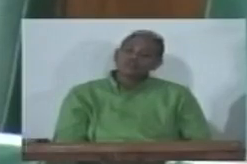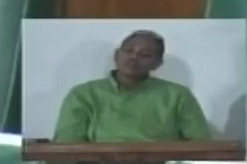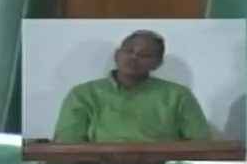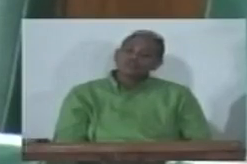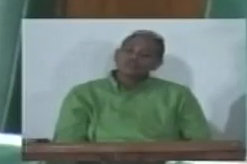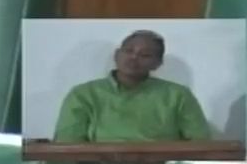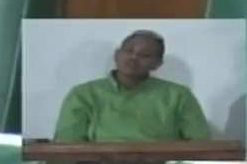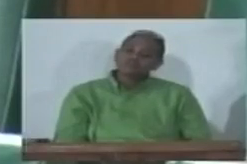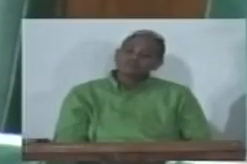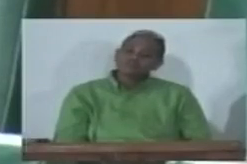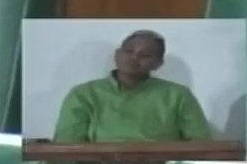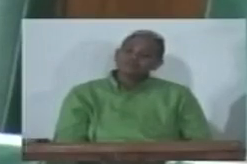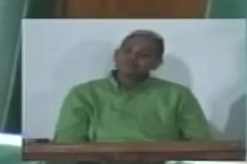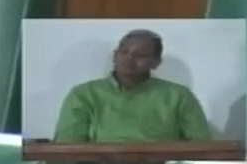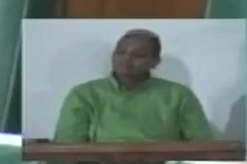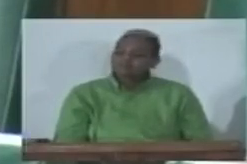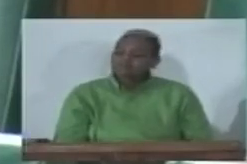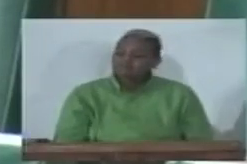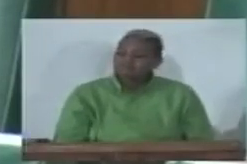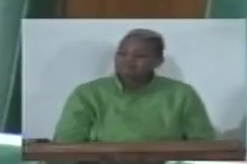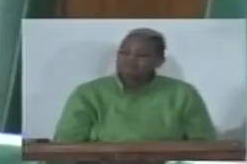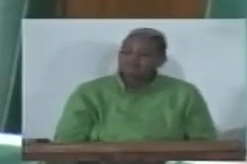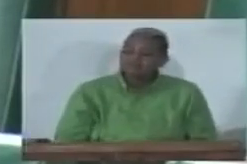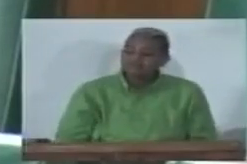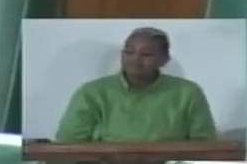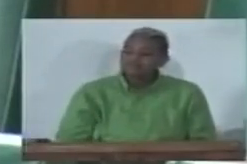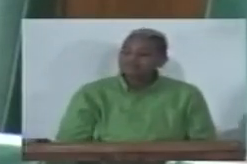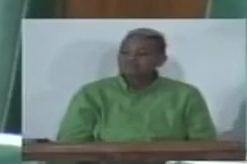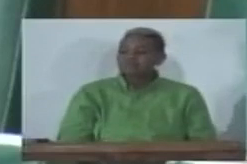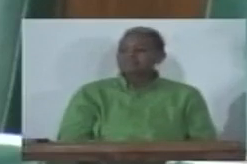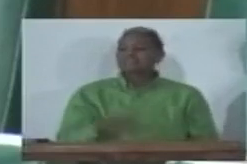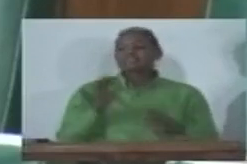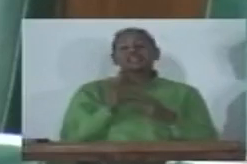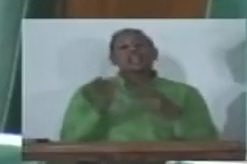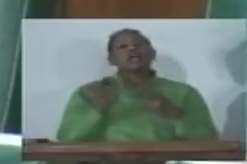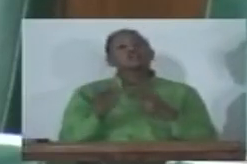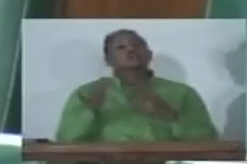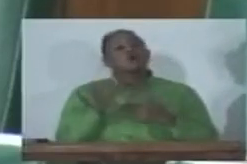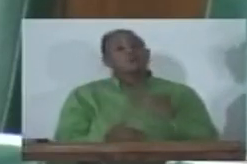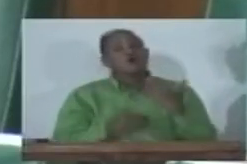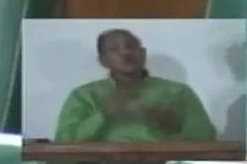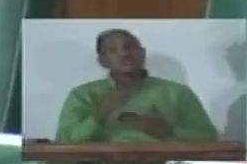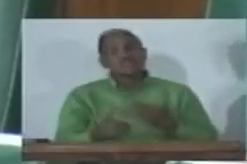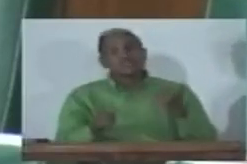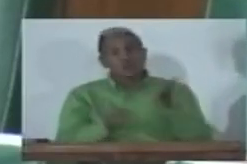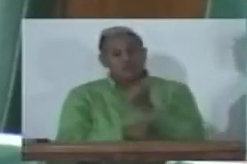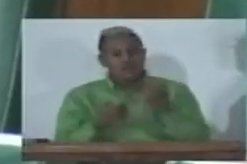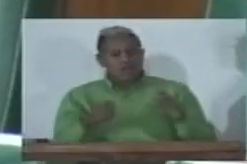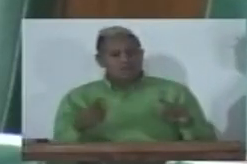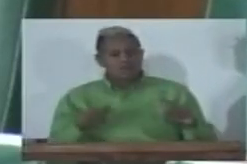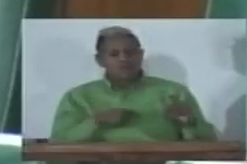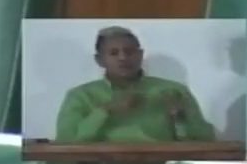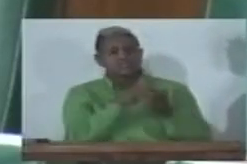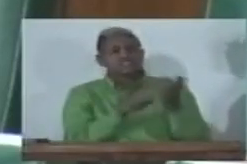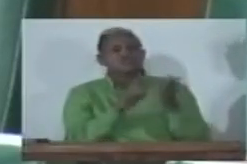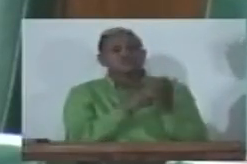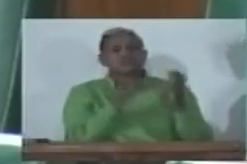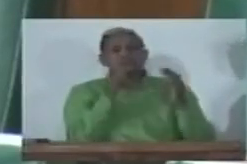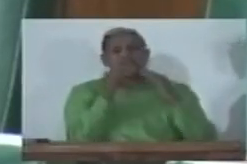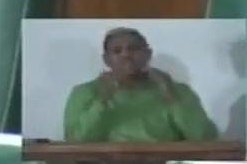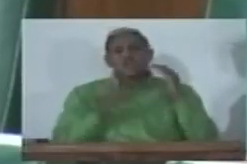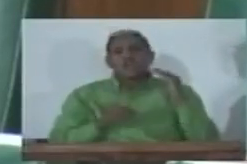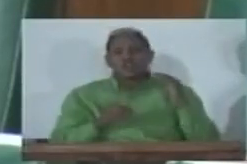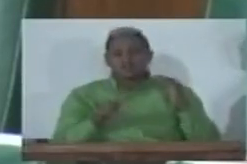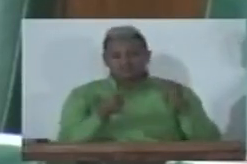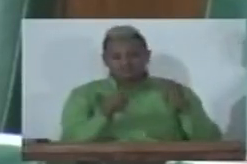even under the selection process, we discriminate unfairly.